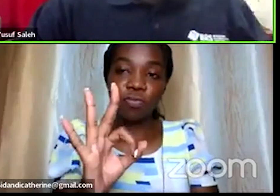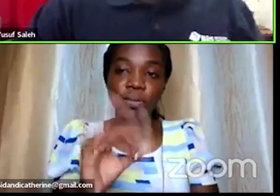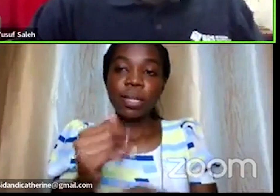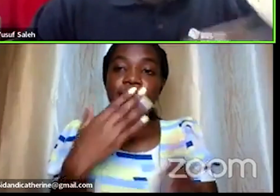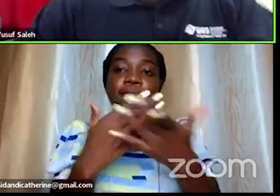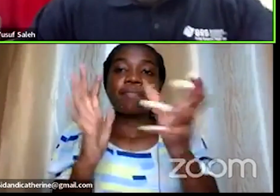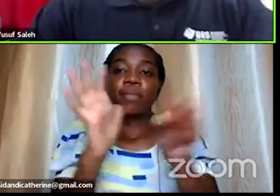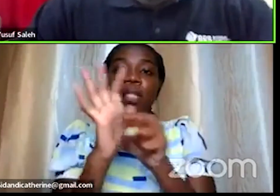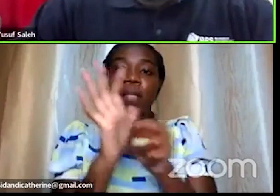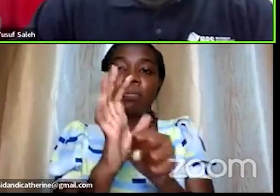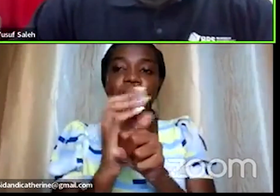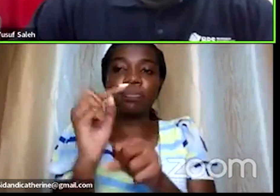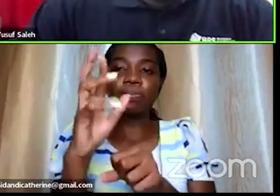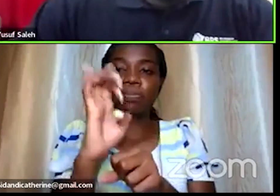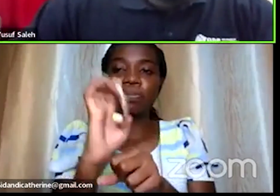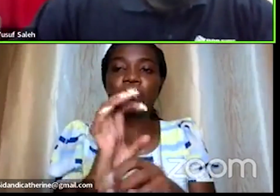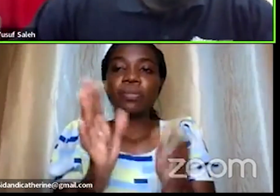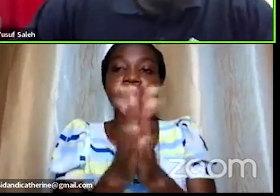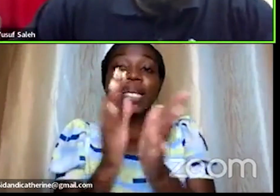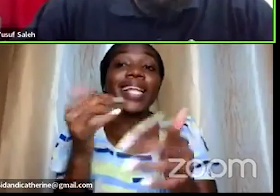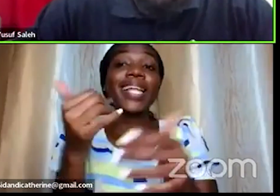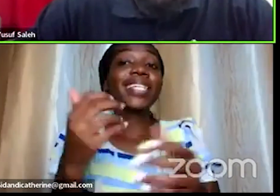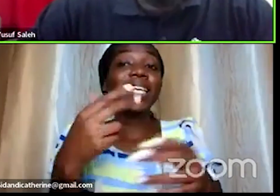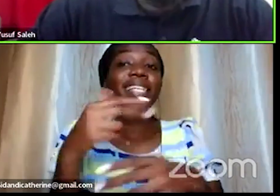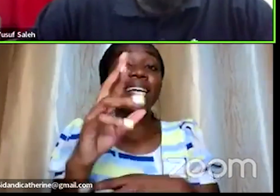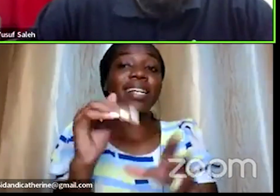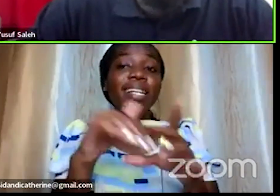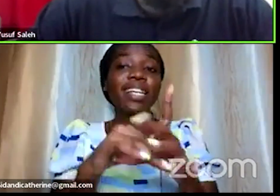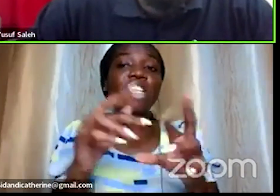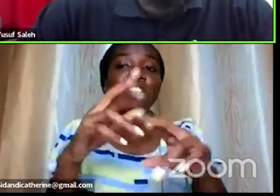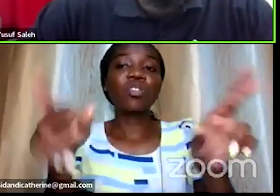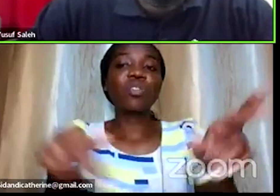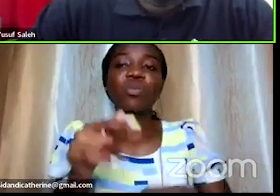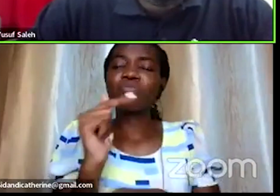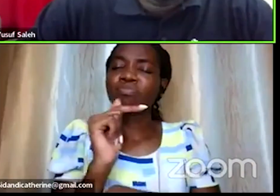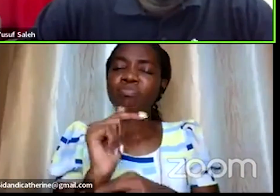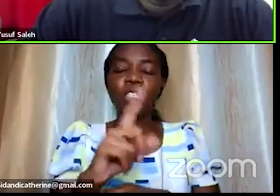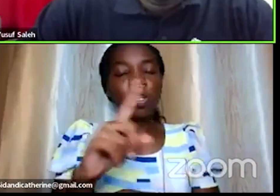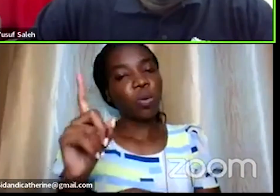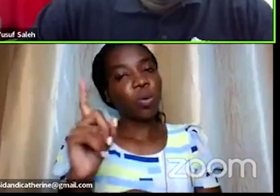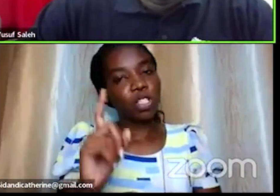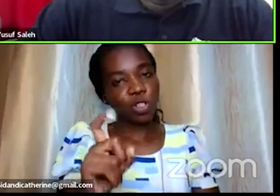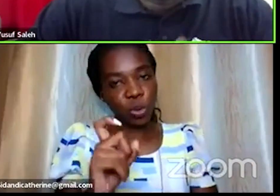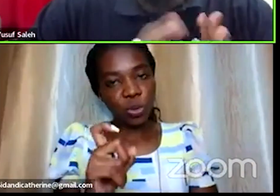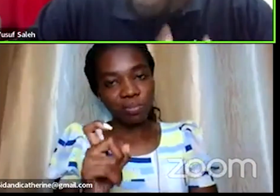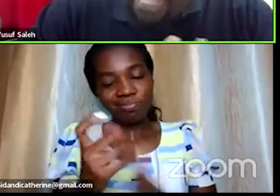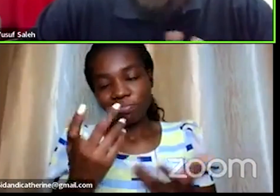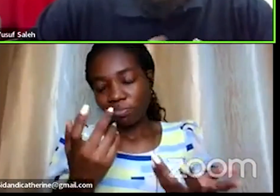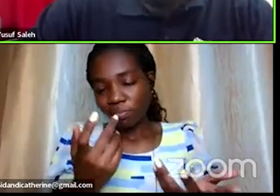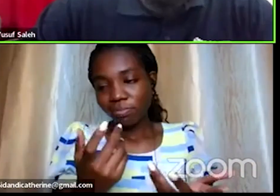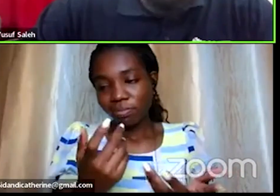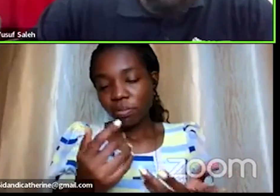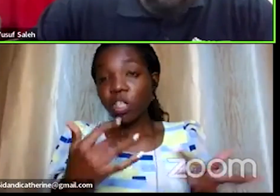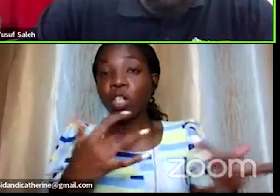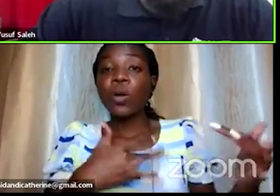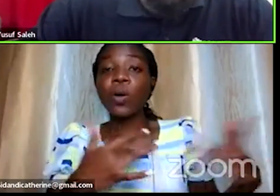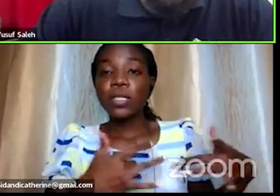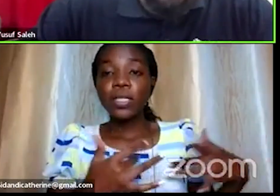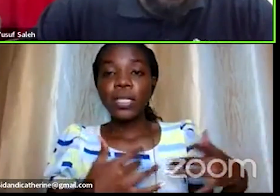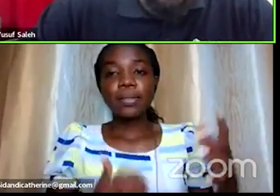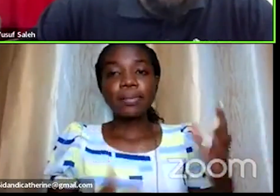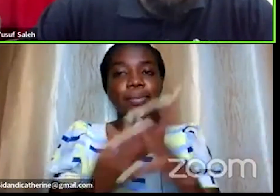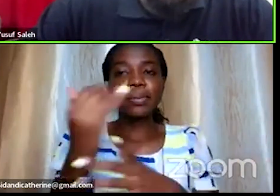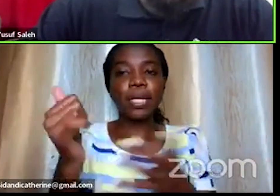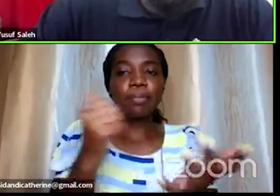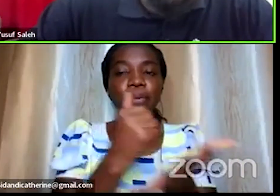This is for any HR in the room. These are more the questions. I mean, the concerns that are brought by employees